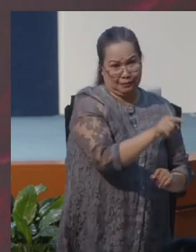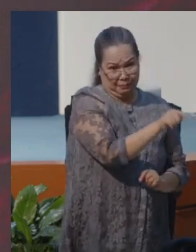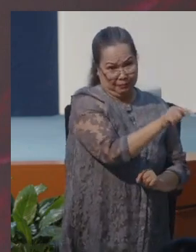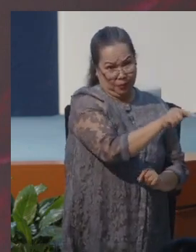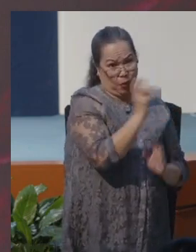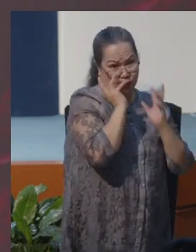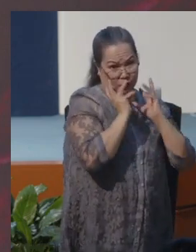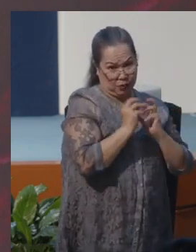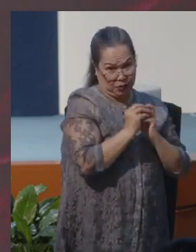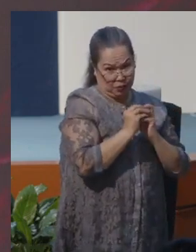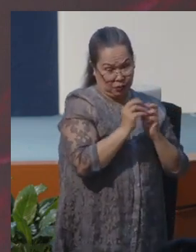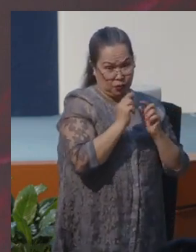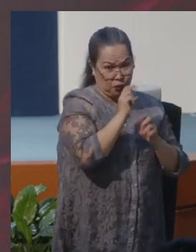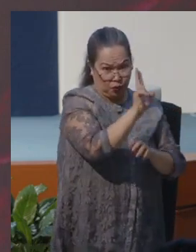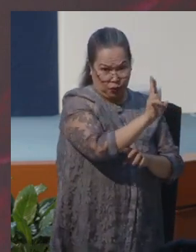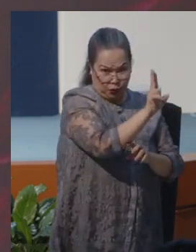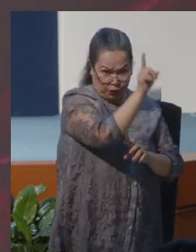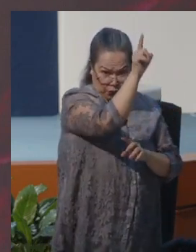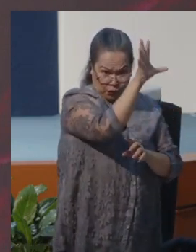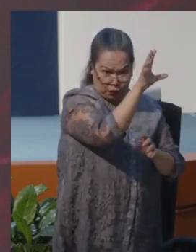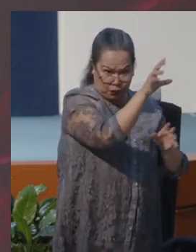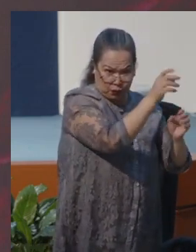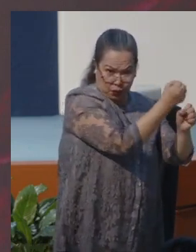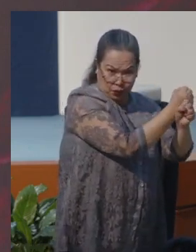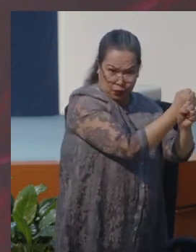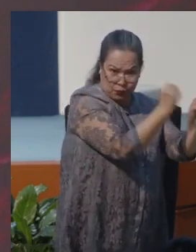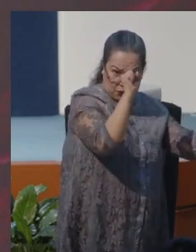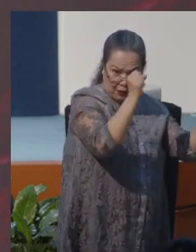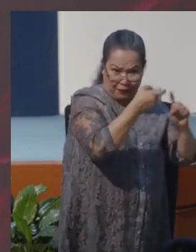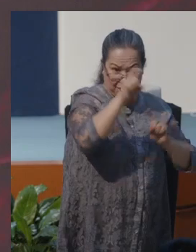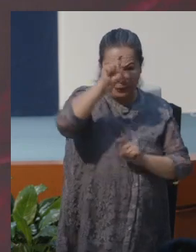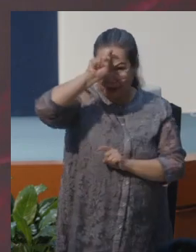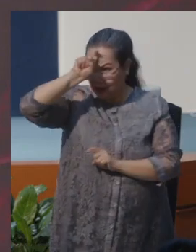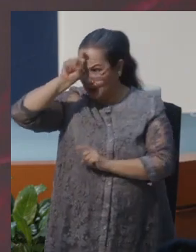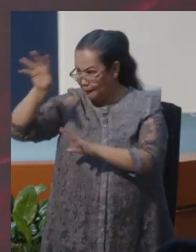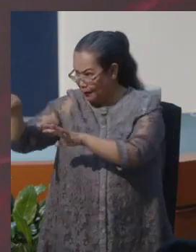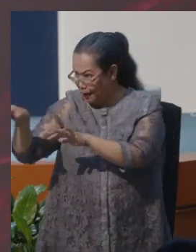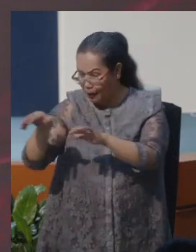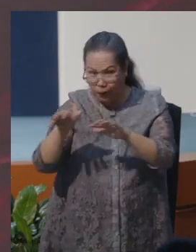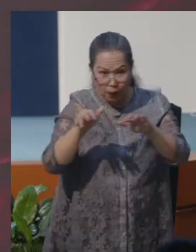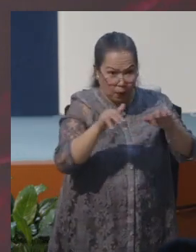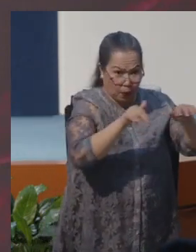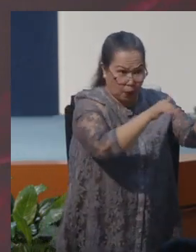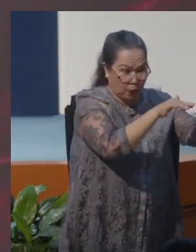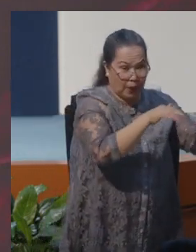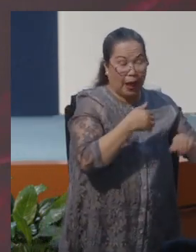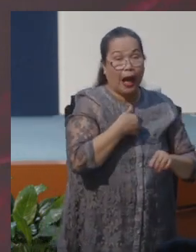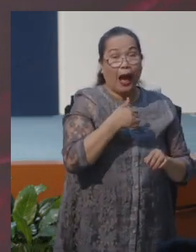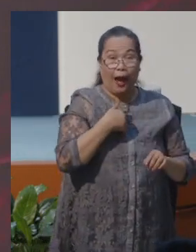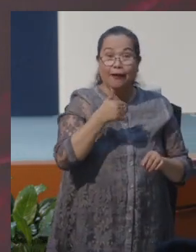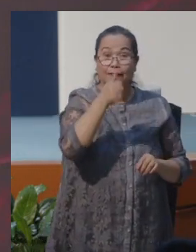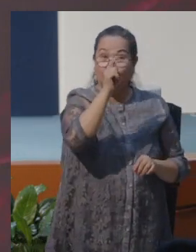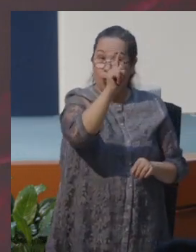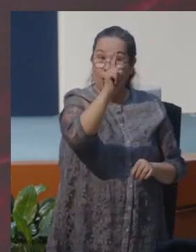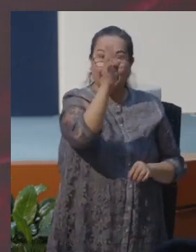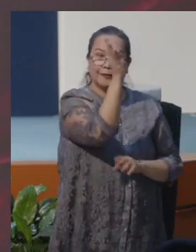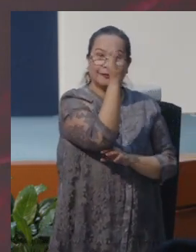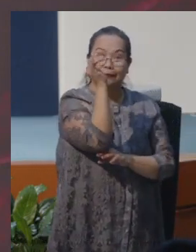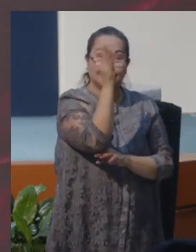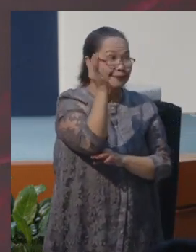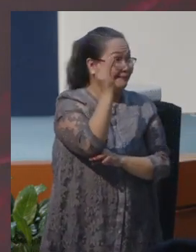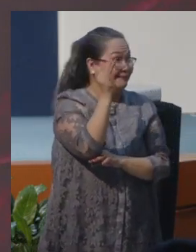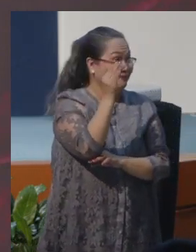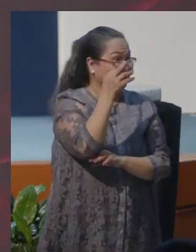by God to deliver Israel from bondage in Egypt. A harlot named Rahab from the